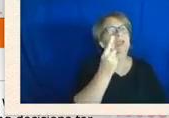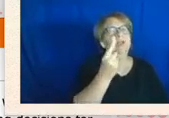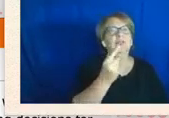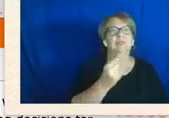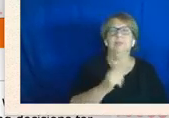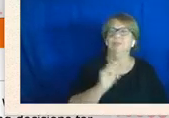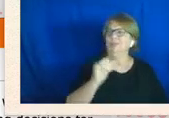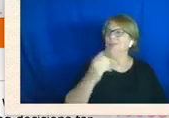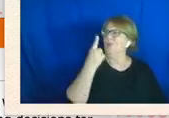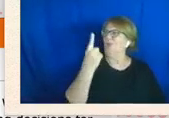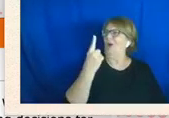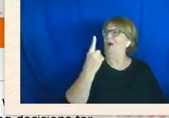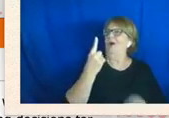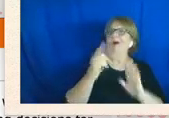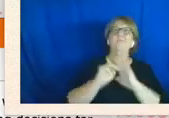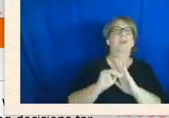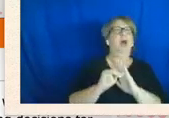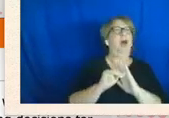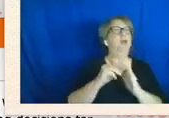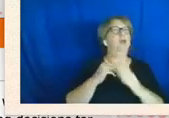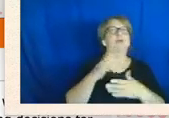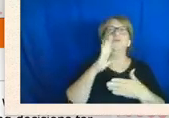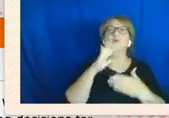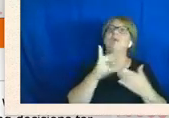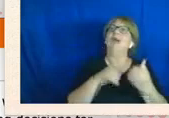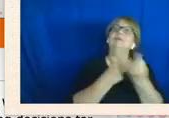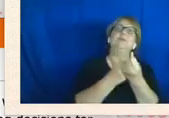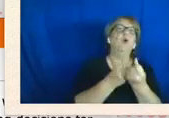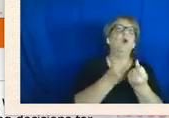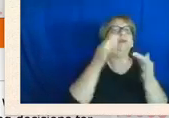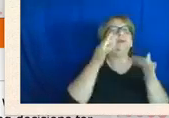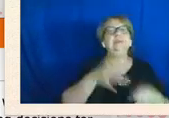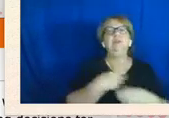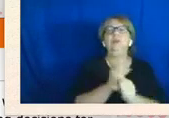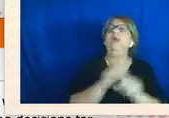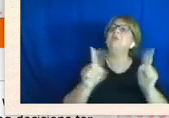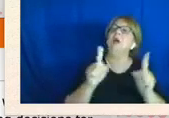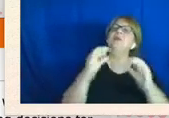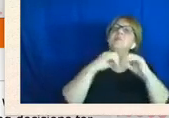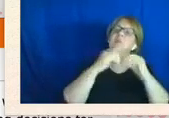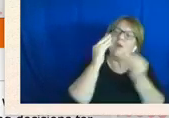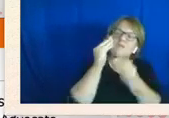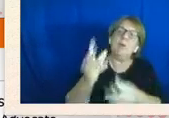support decision making, but the more information we can give them, the better.